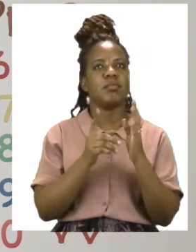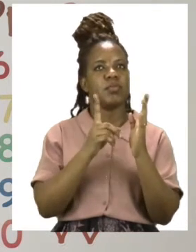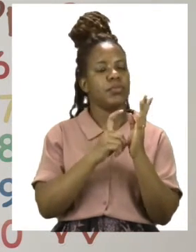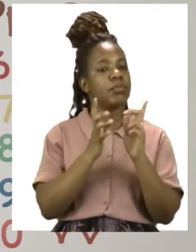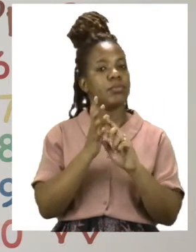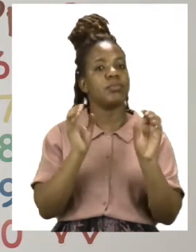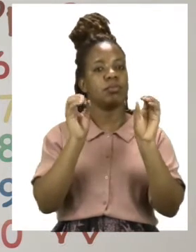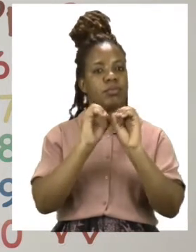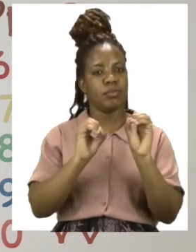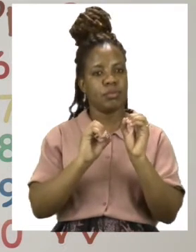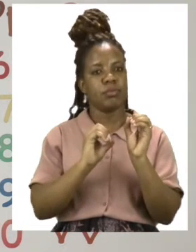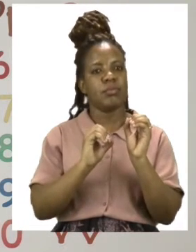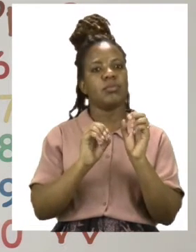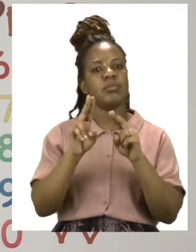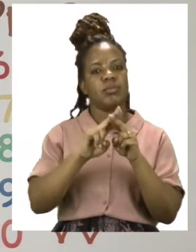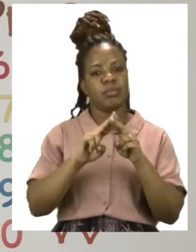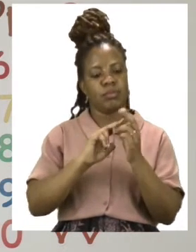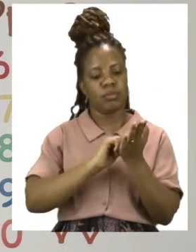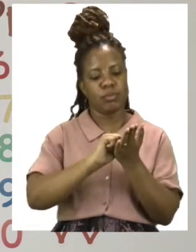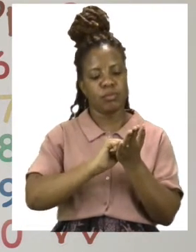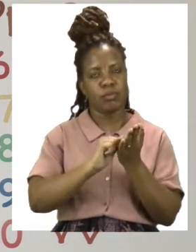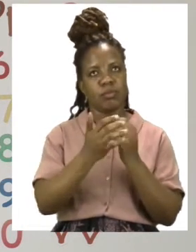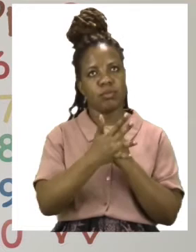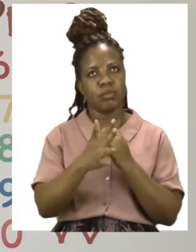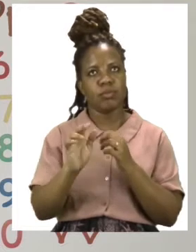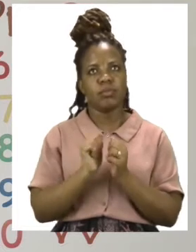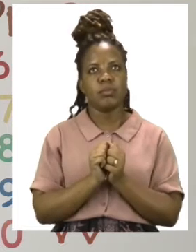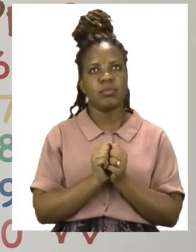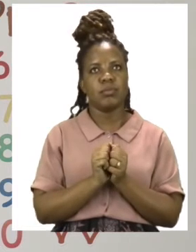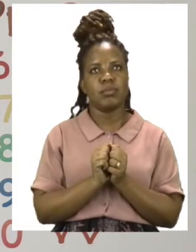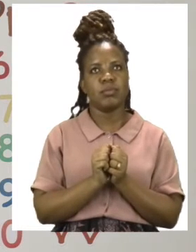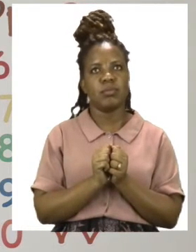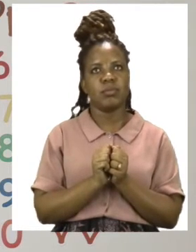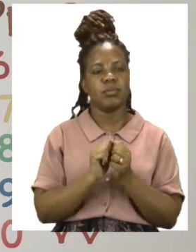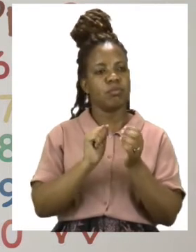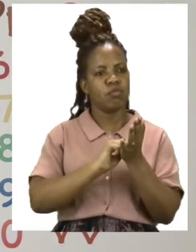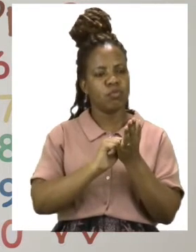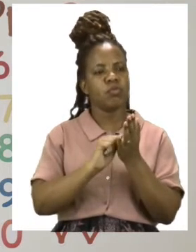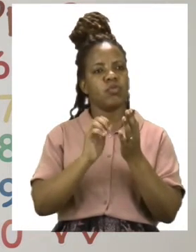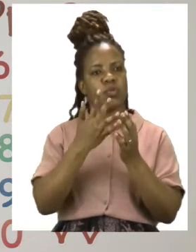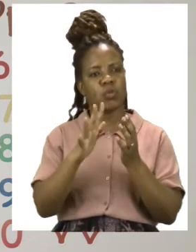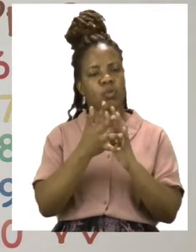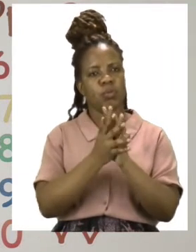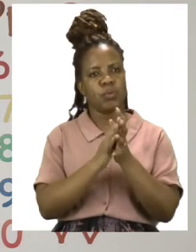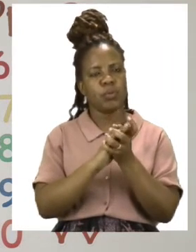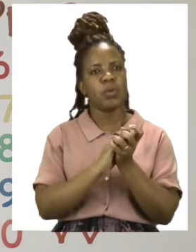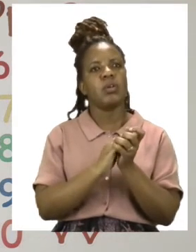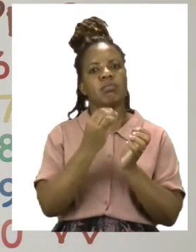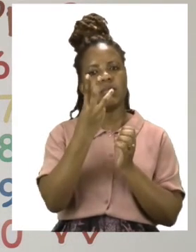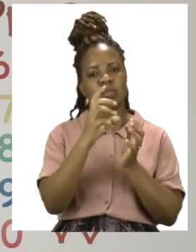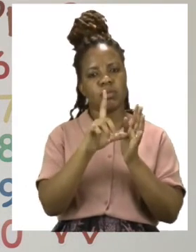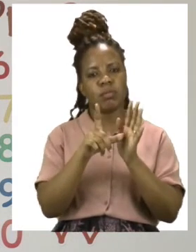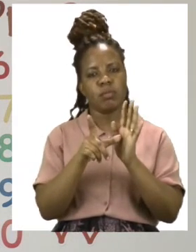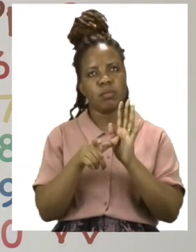and water if you don't have sanitizer. Just make sure you wash your hands for 30 seconds. Make sure your hands